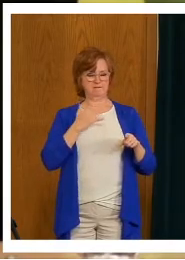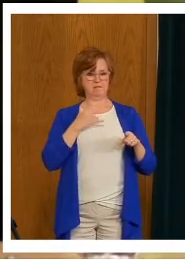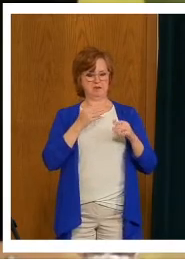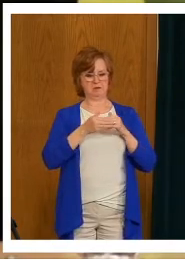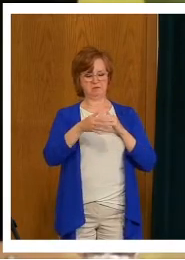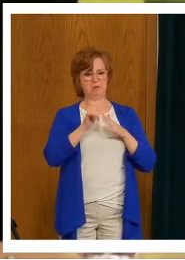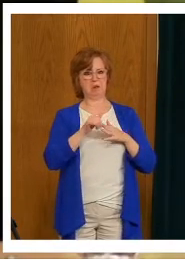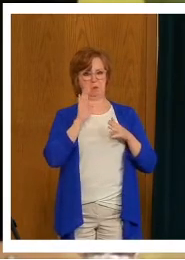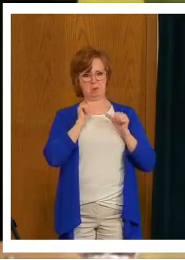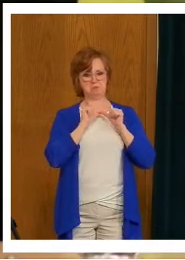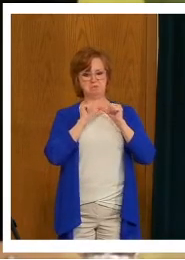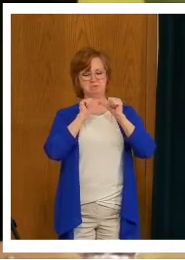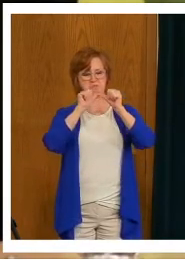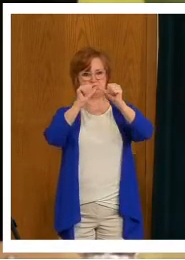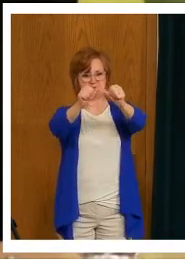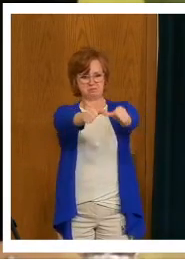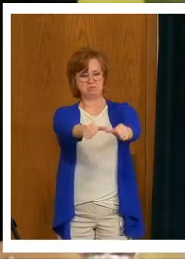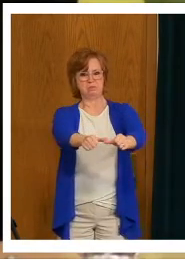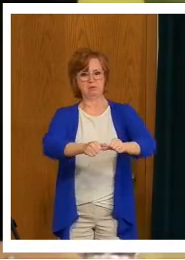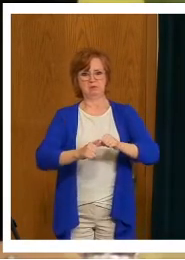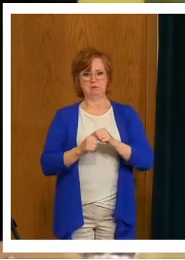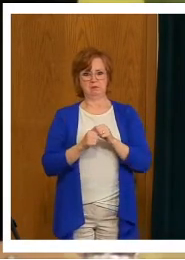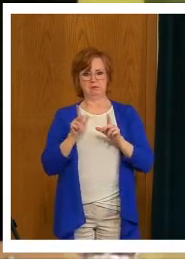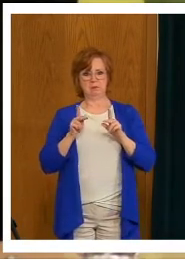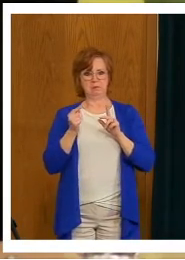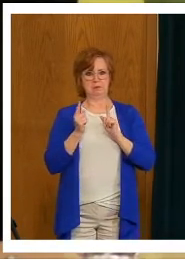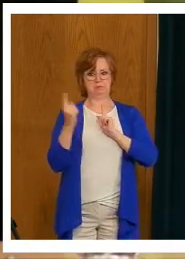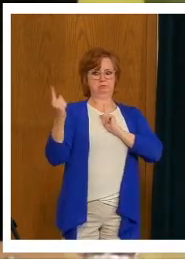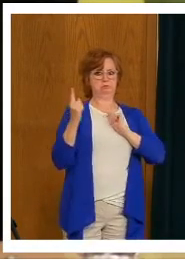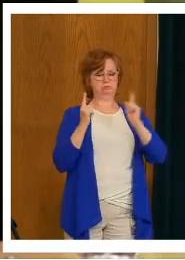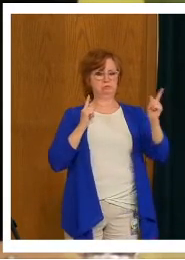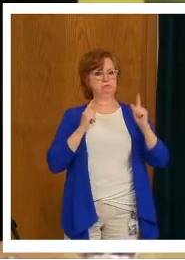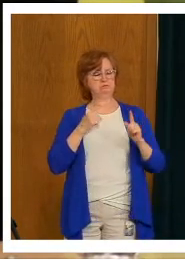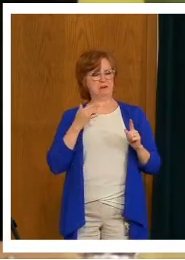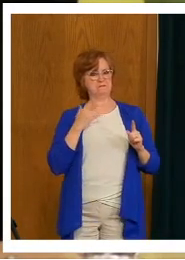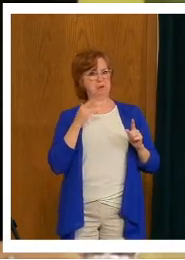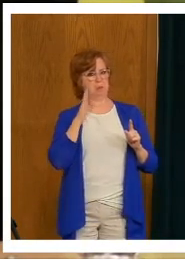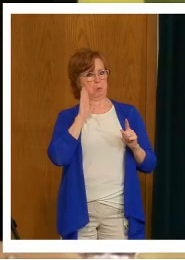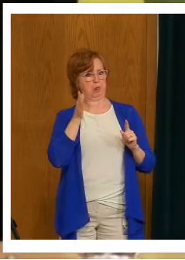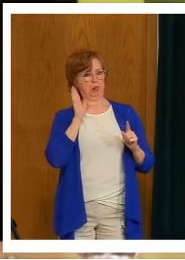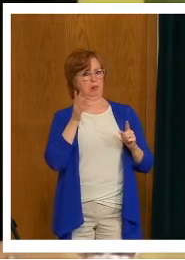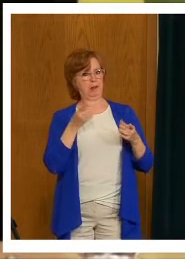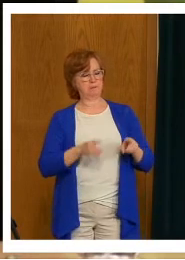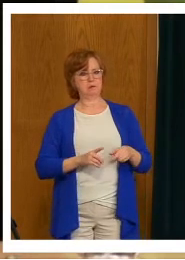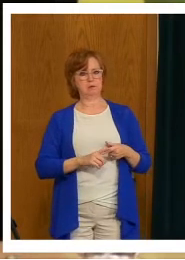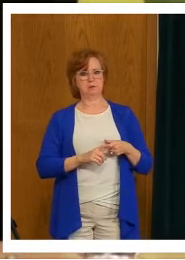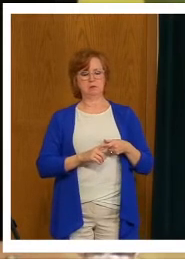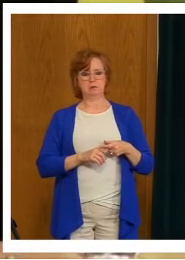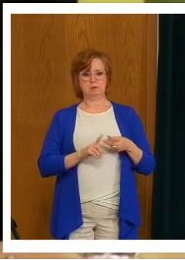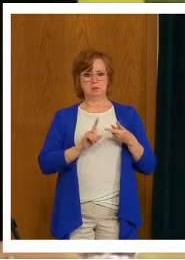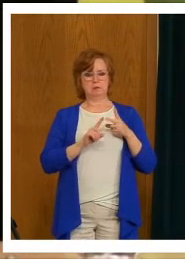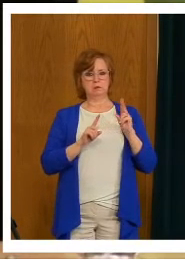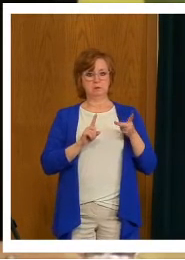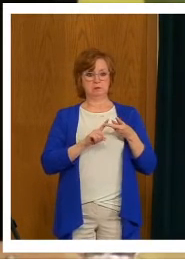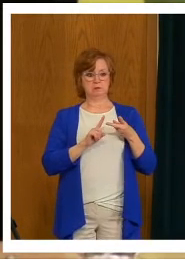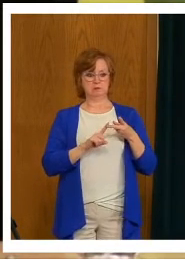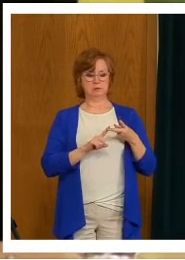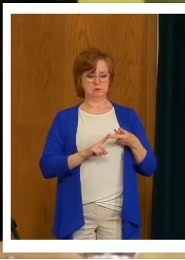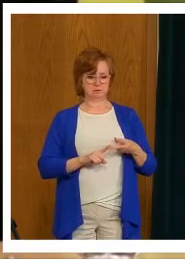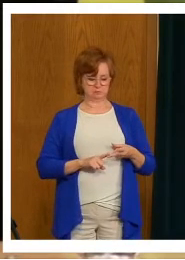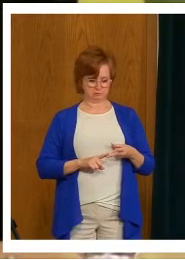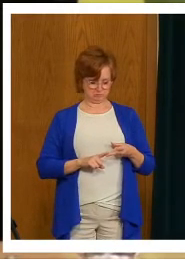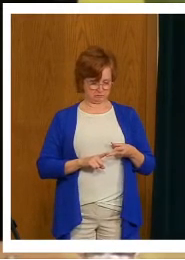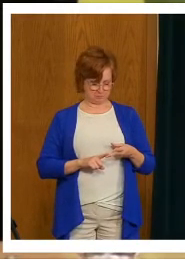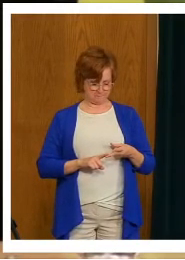likely carry on for some period. Maybe even forever in some people's mind. But with respect to the